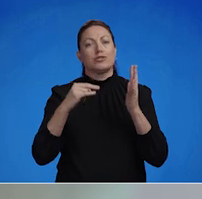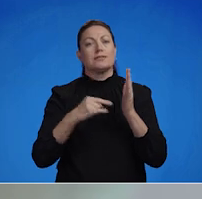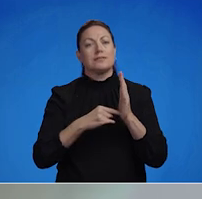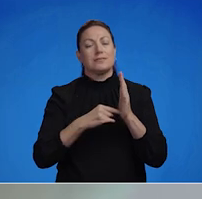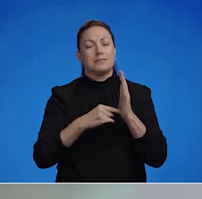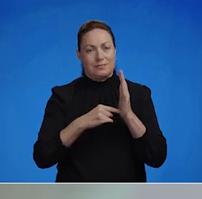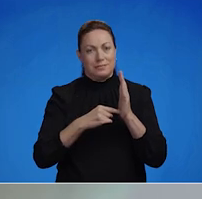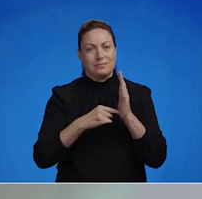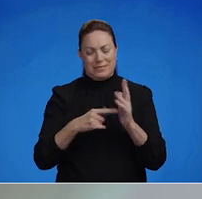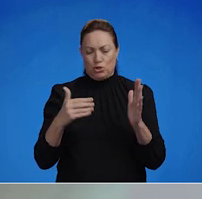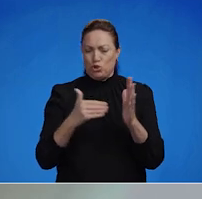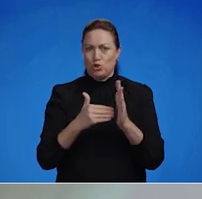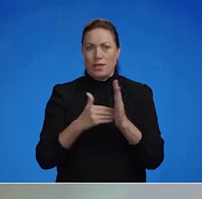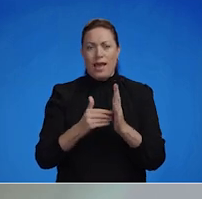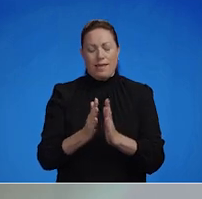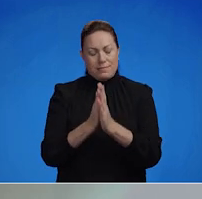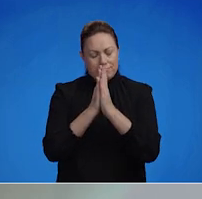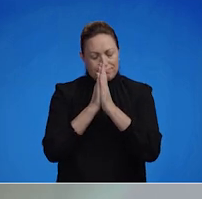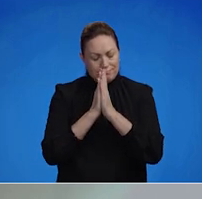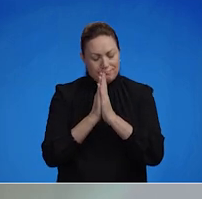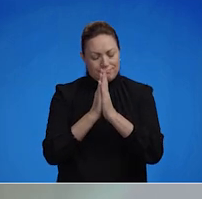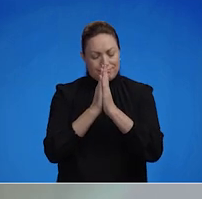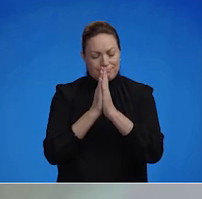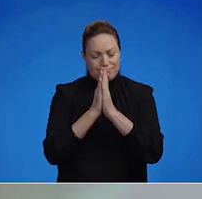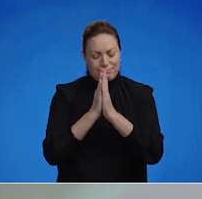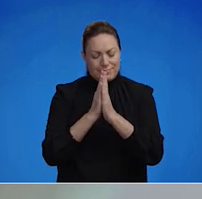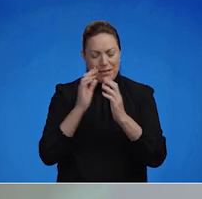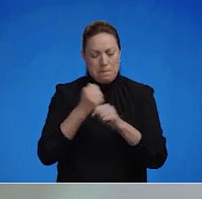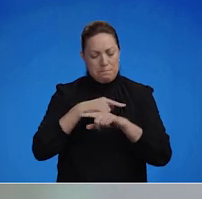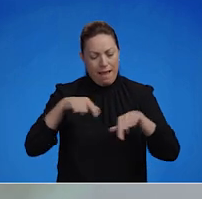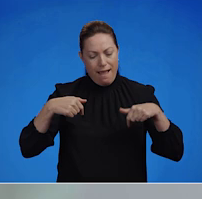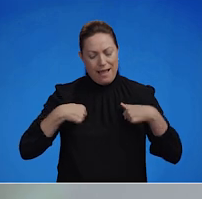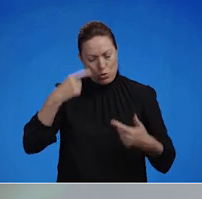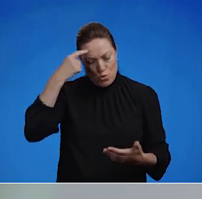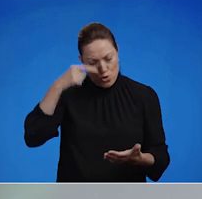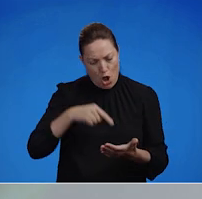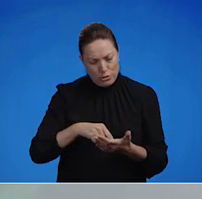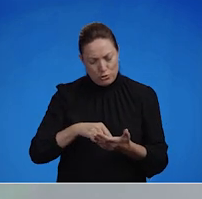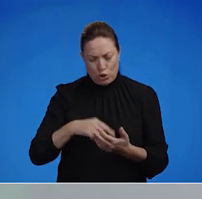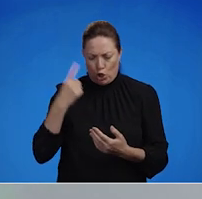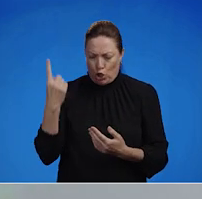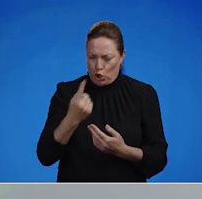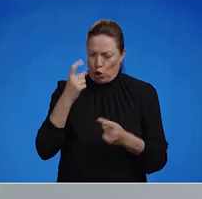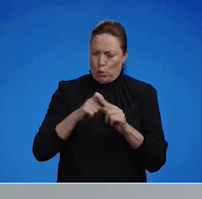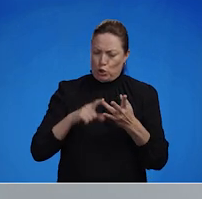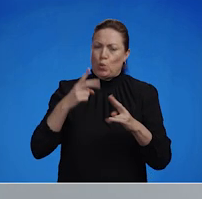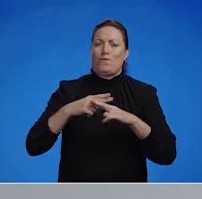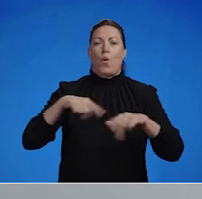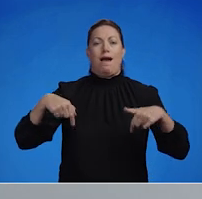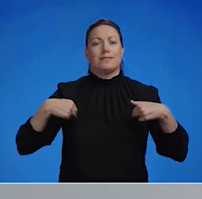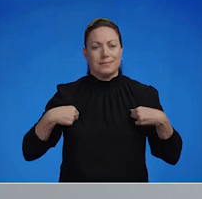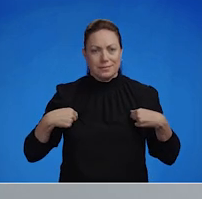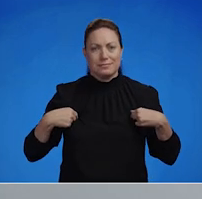Today's great solemnity draws us to acknowledge who it is who has done these great